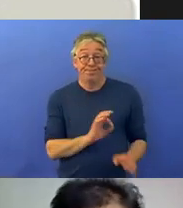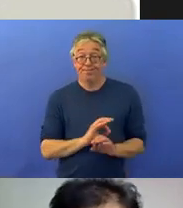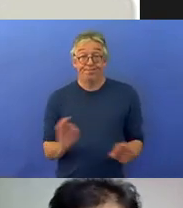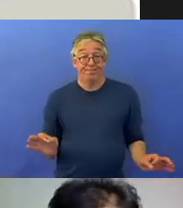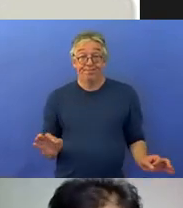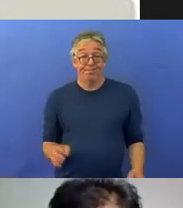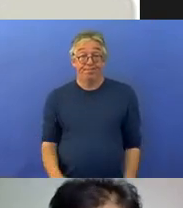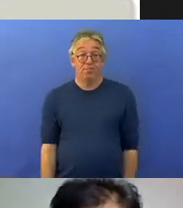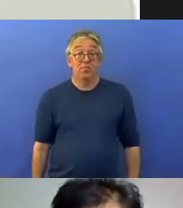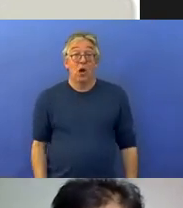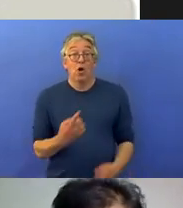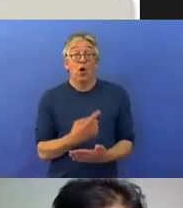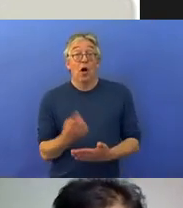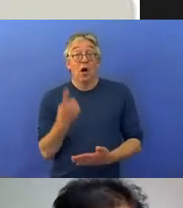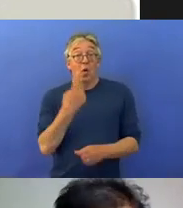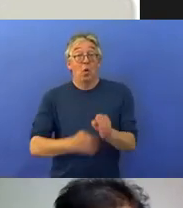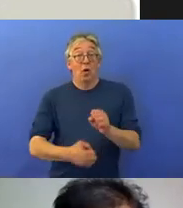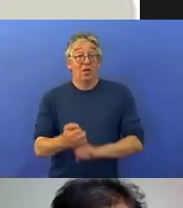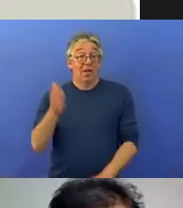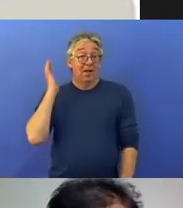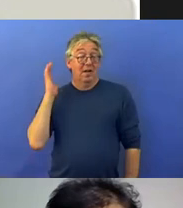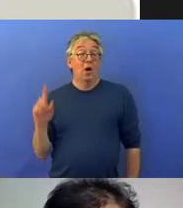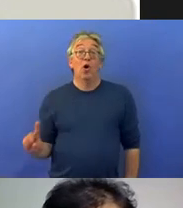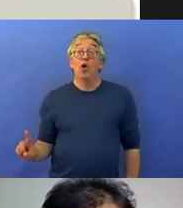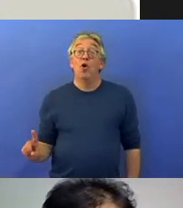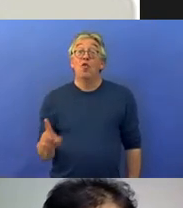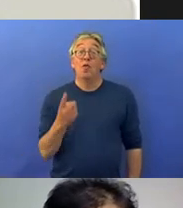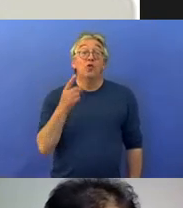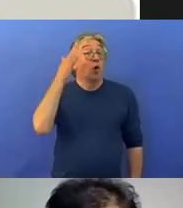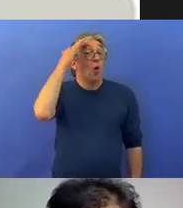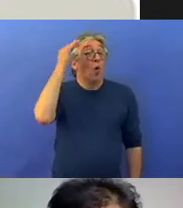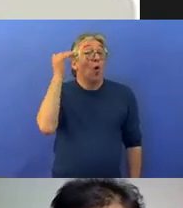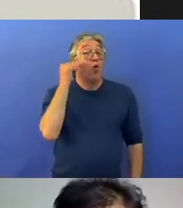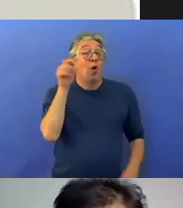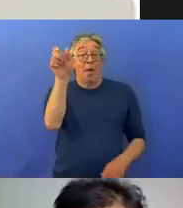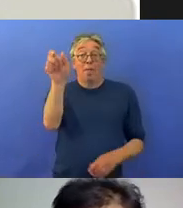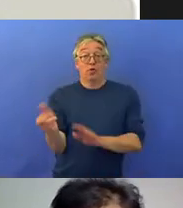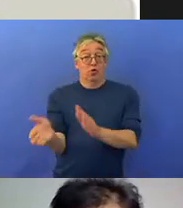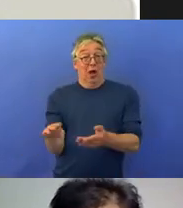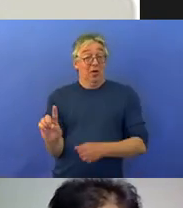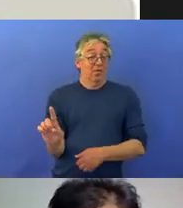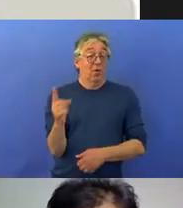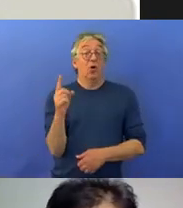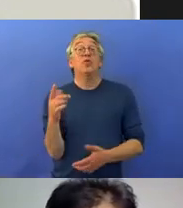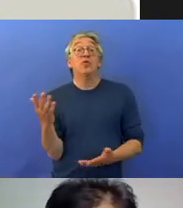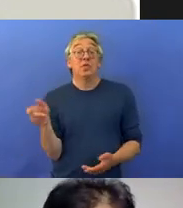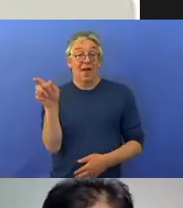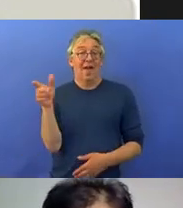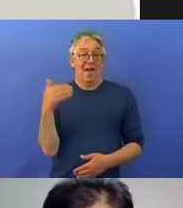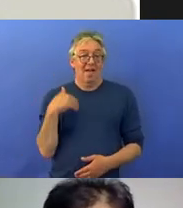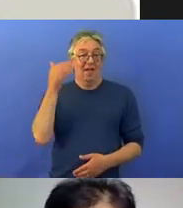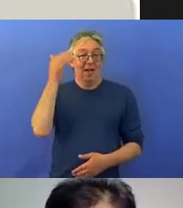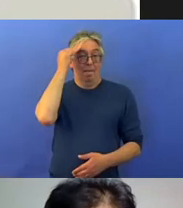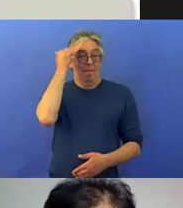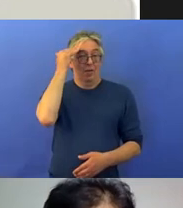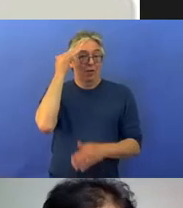death by COVID in Korea was a mental disabled person who was in